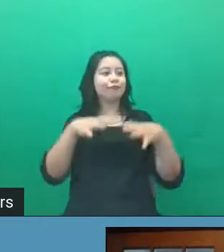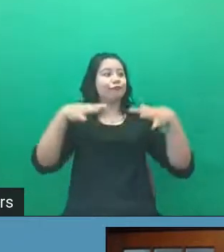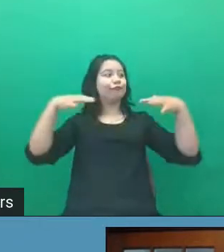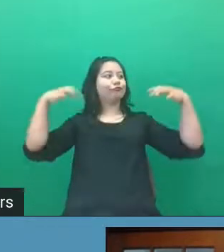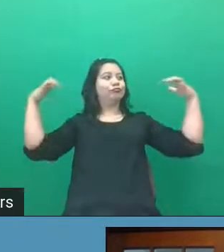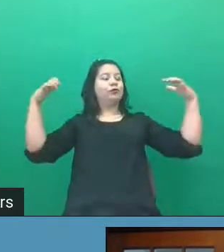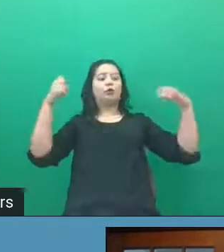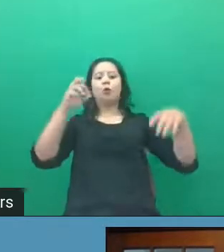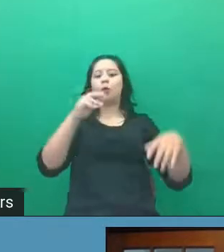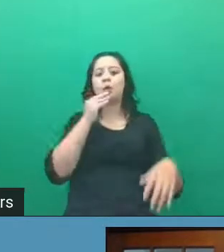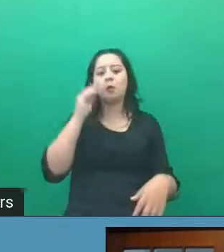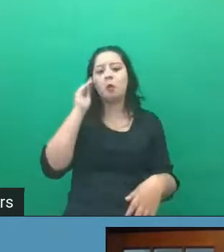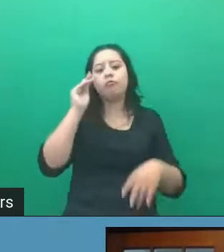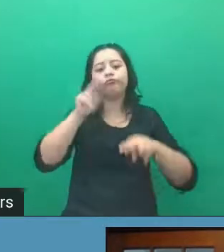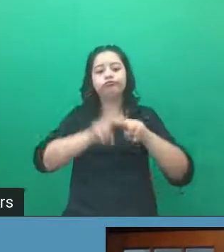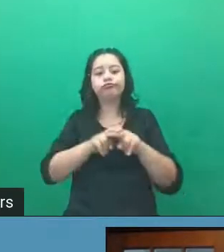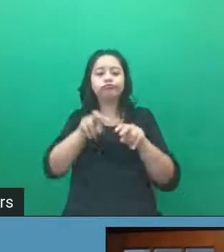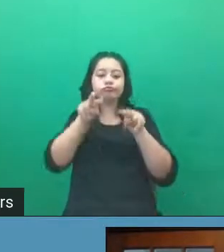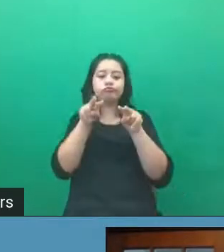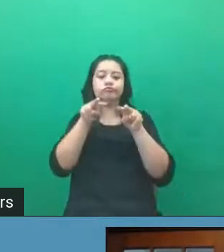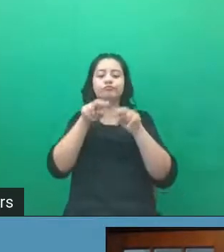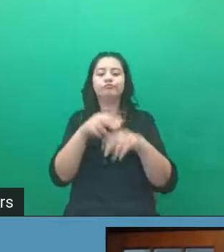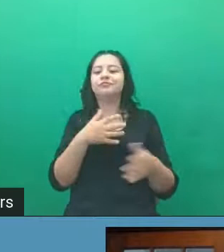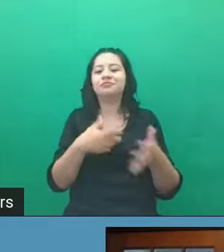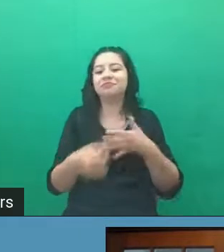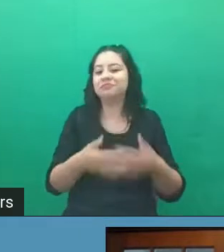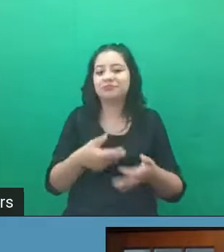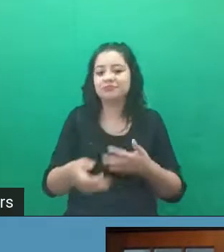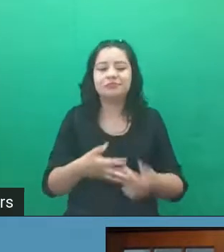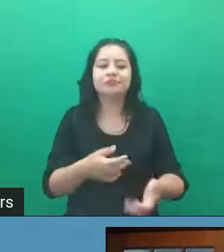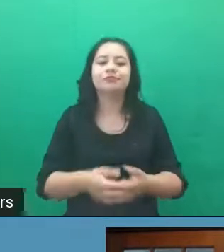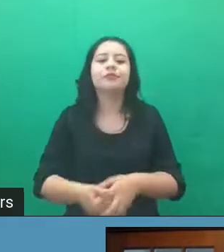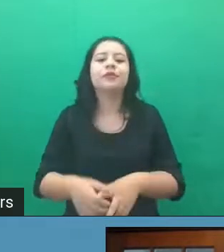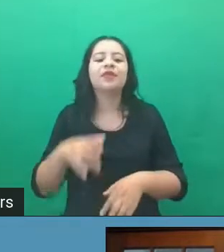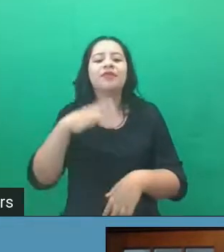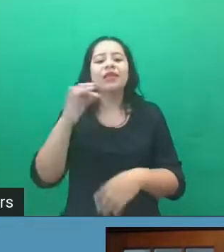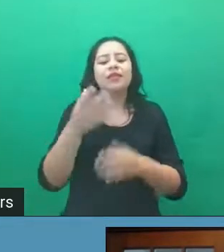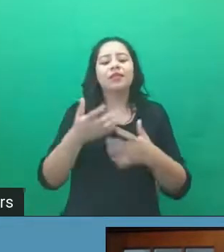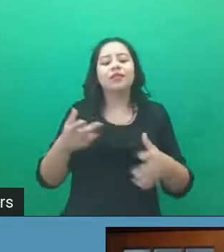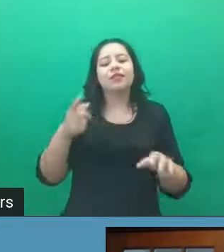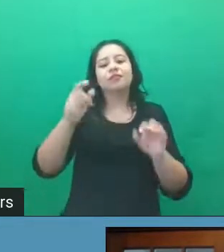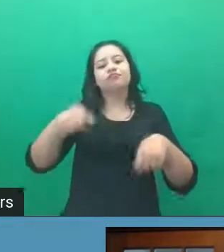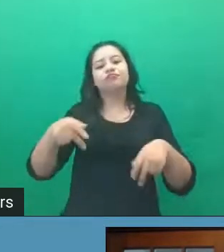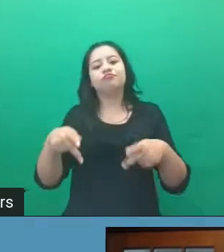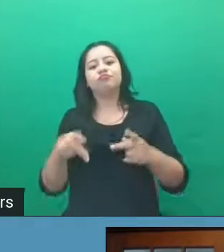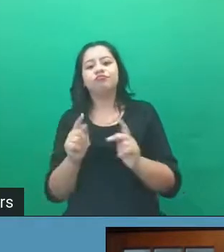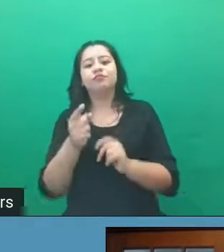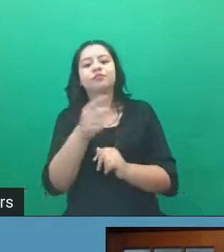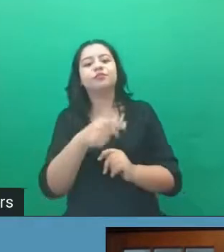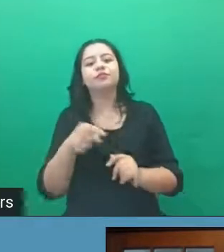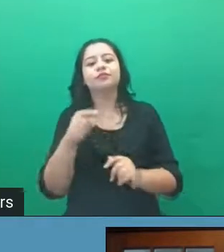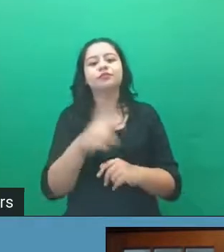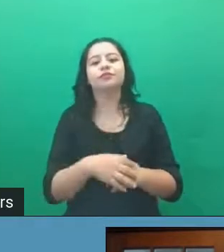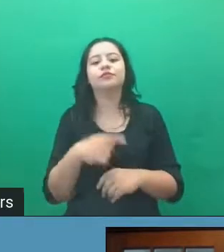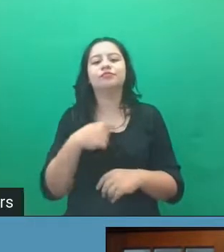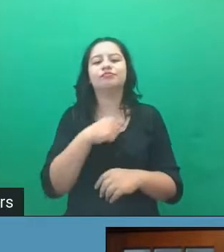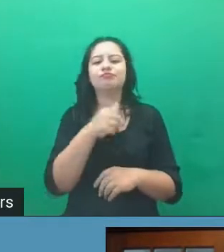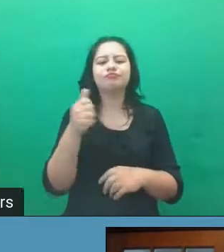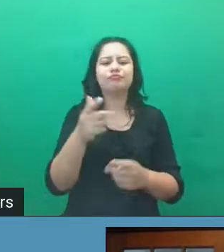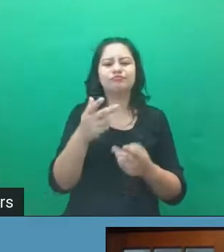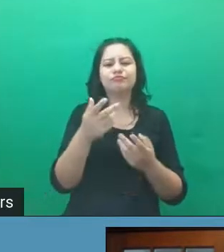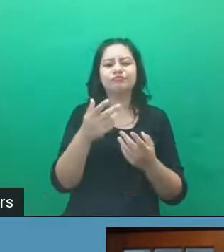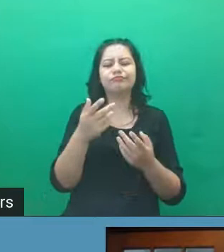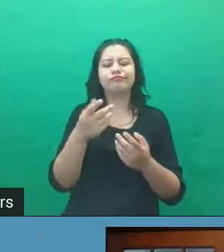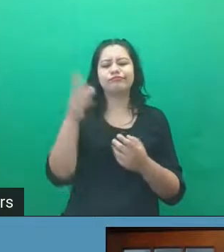or at home. I think that they're finding things that can allow you that. And then the other thing that I've been thinking of